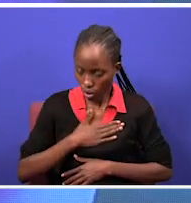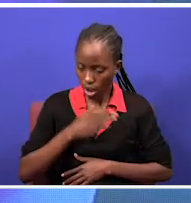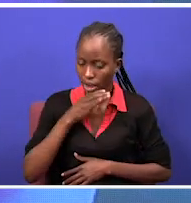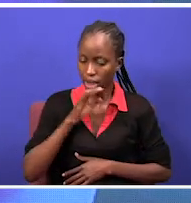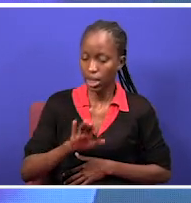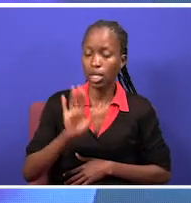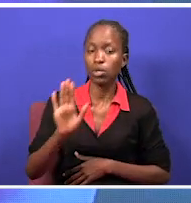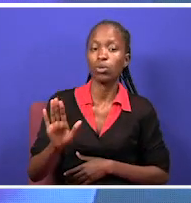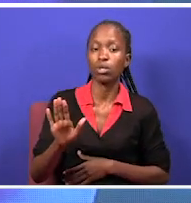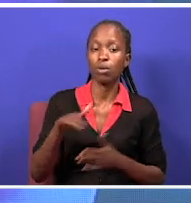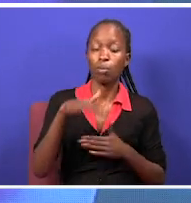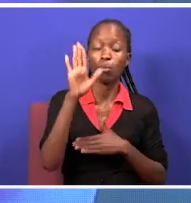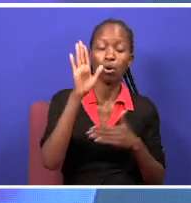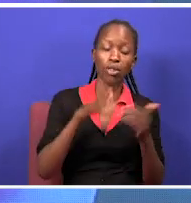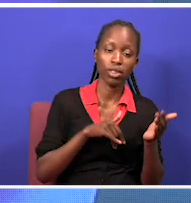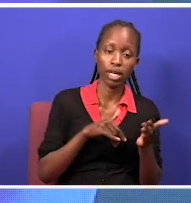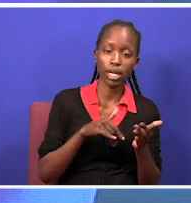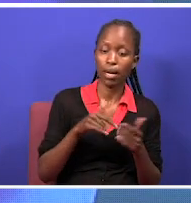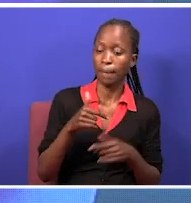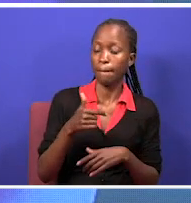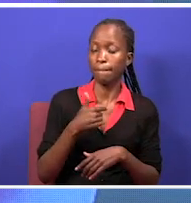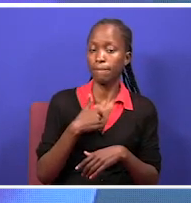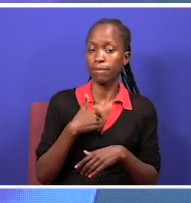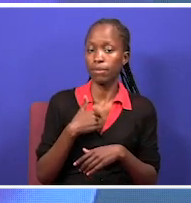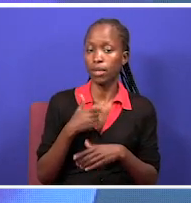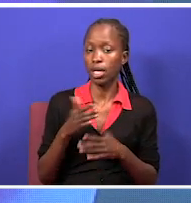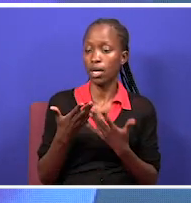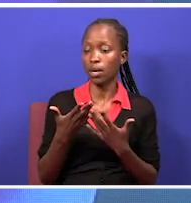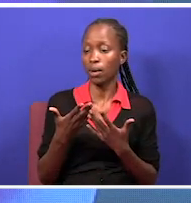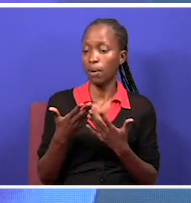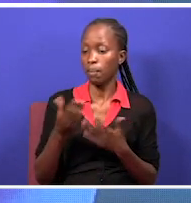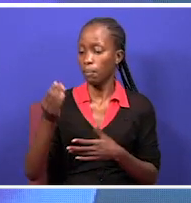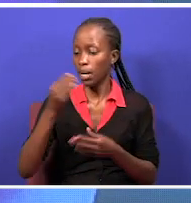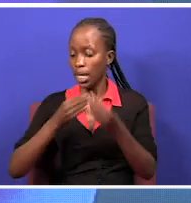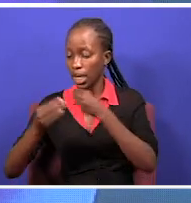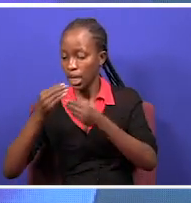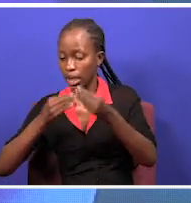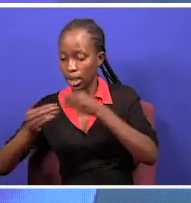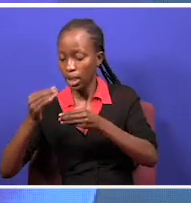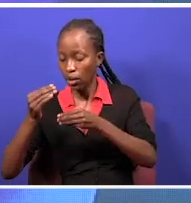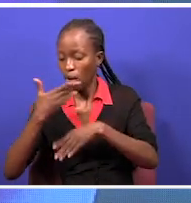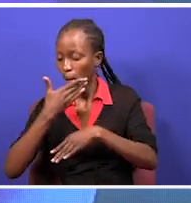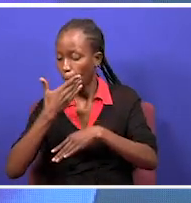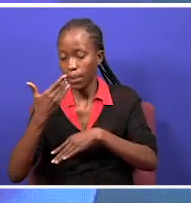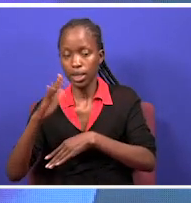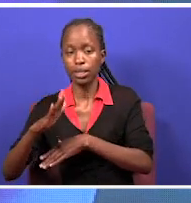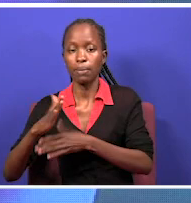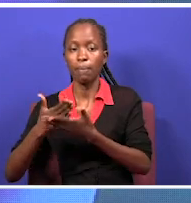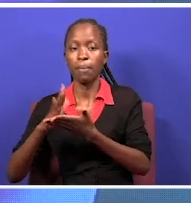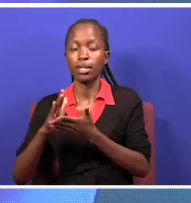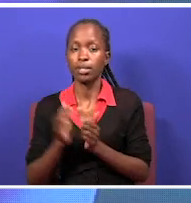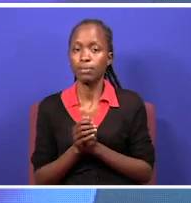sons more than me by fattening yourselves on the choice parts?"